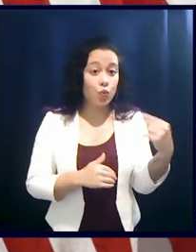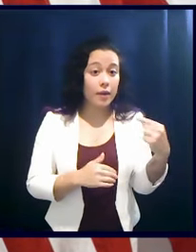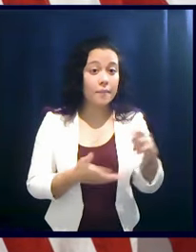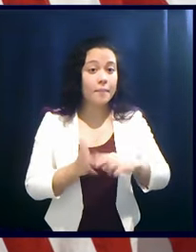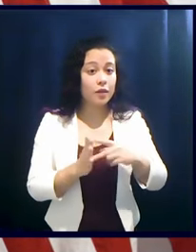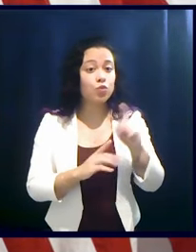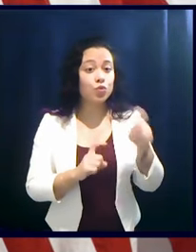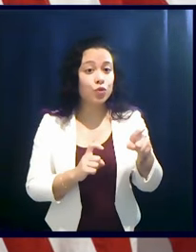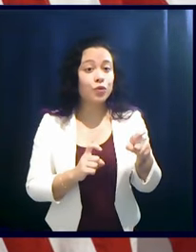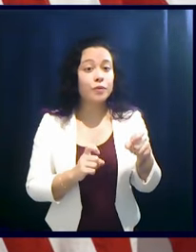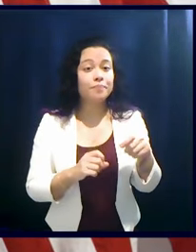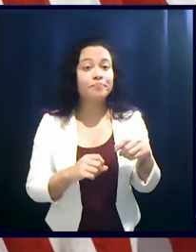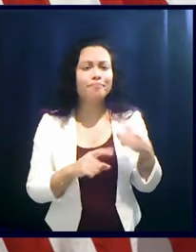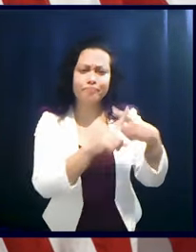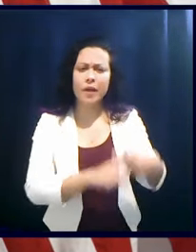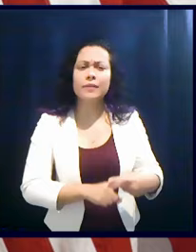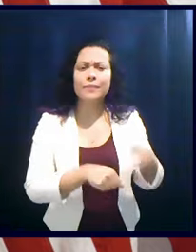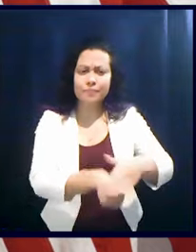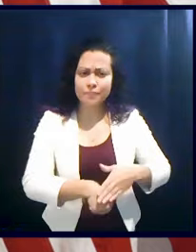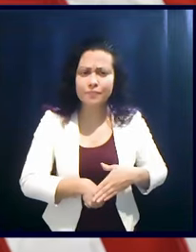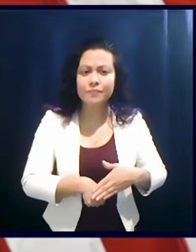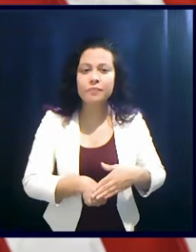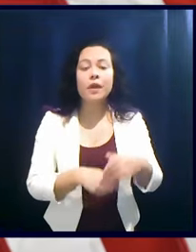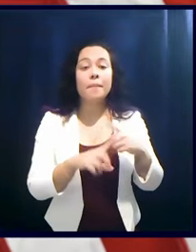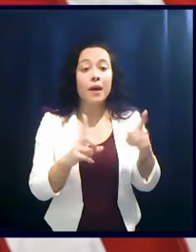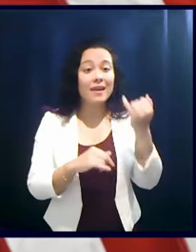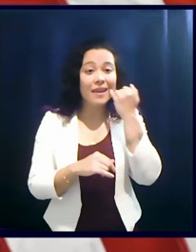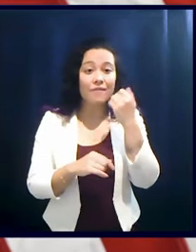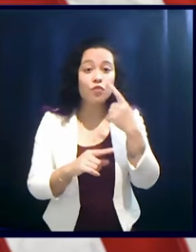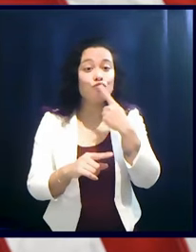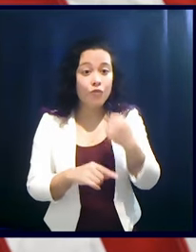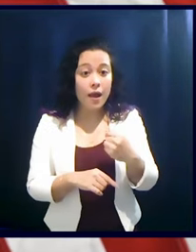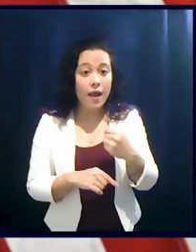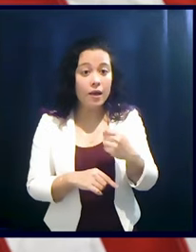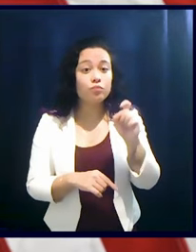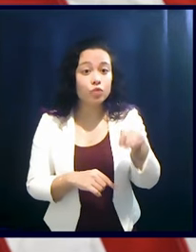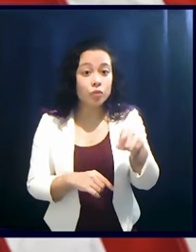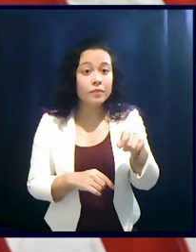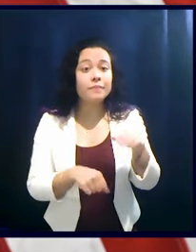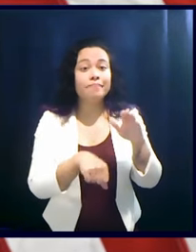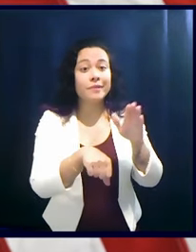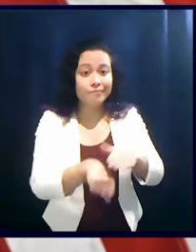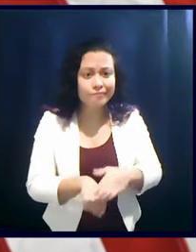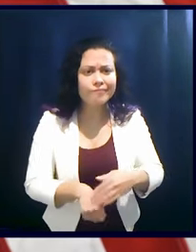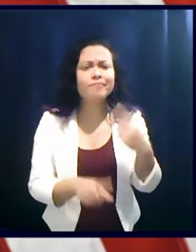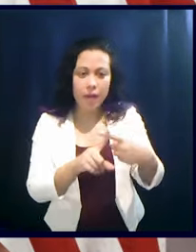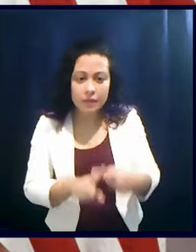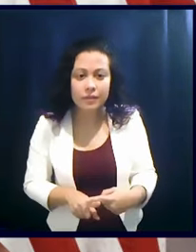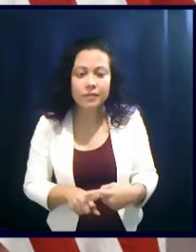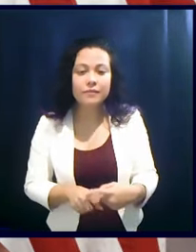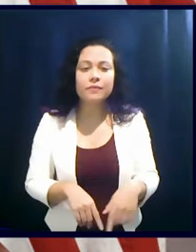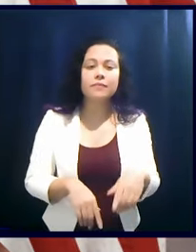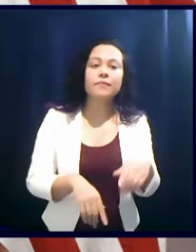that means you should exercise optimistic caution. But if it's red, you should be cautiously optimistic.